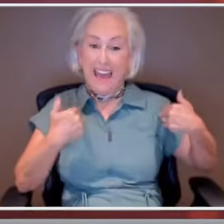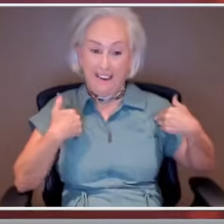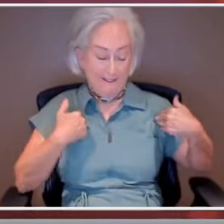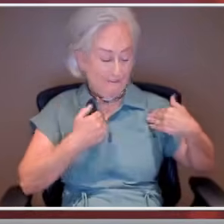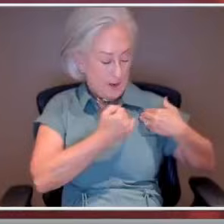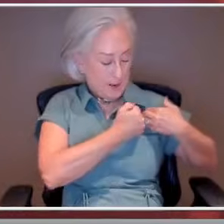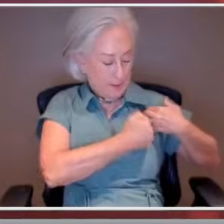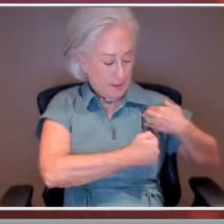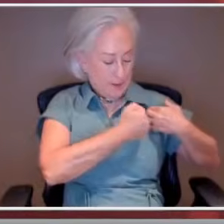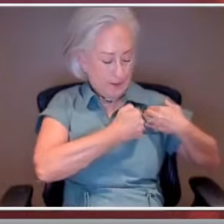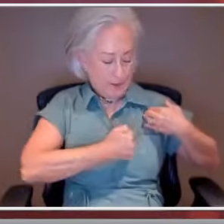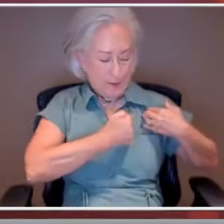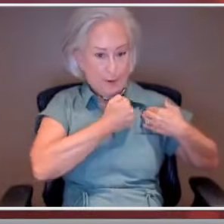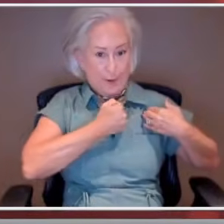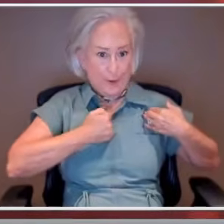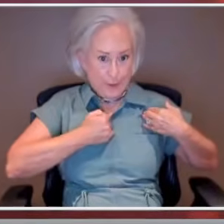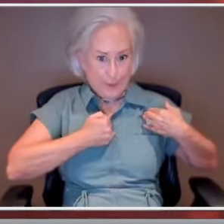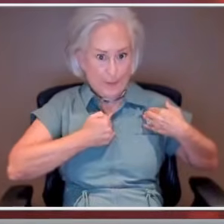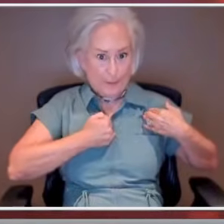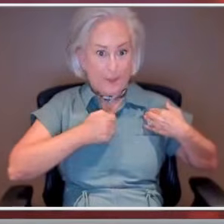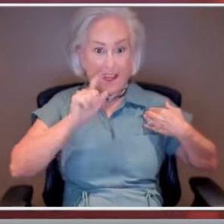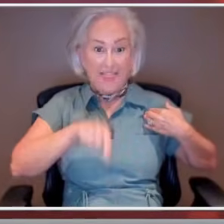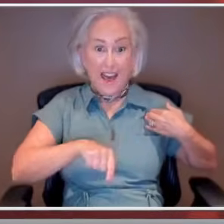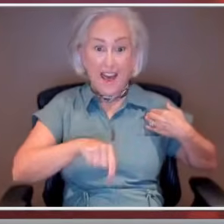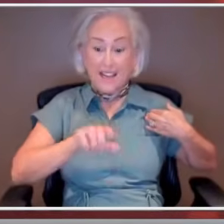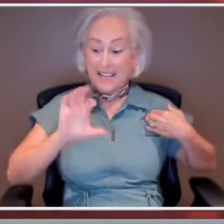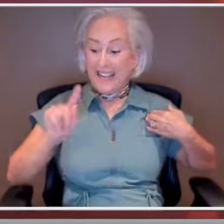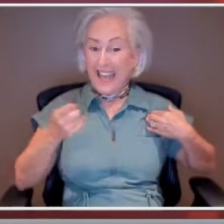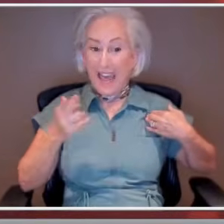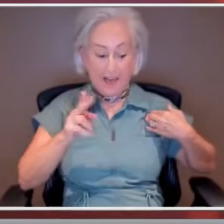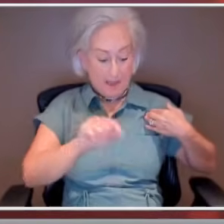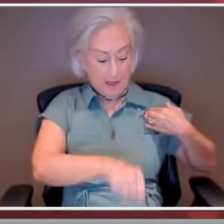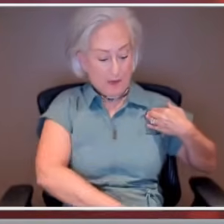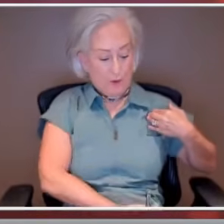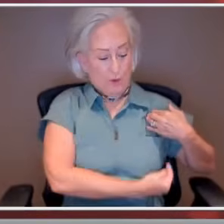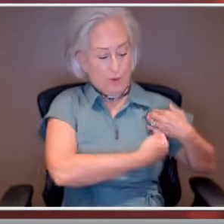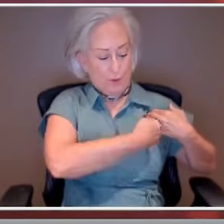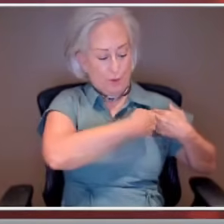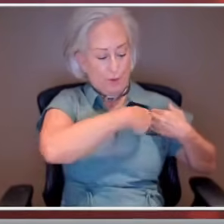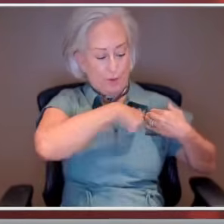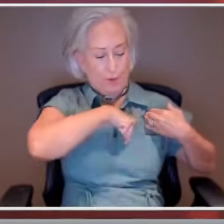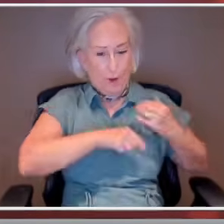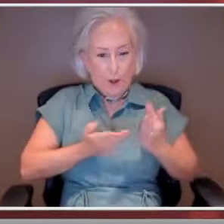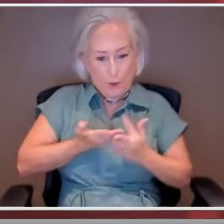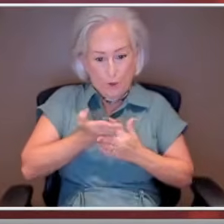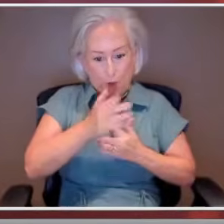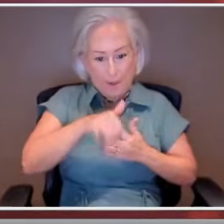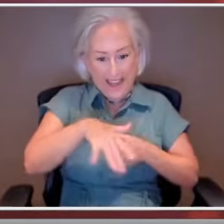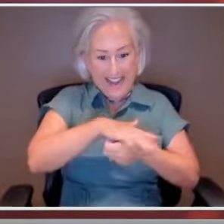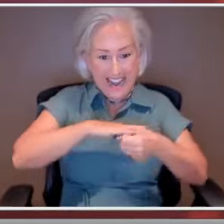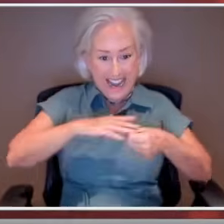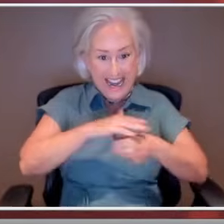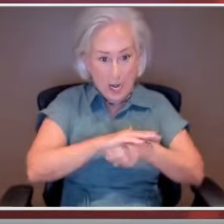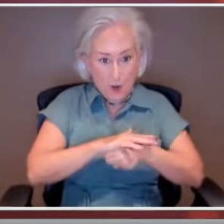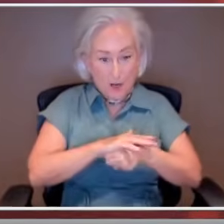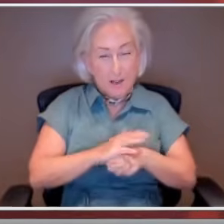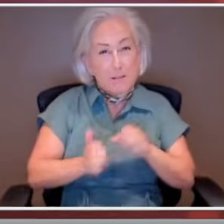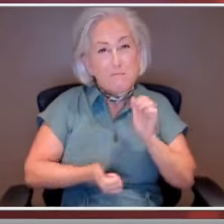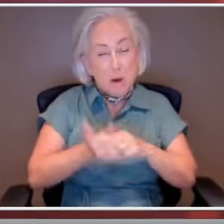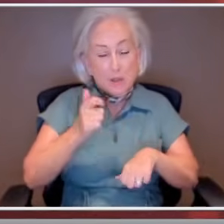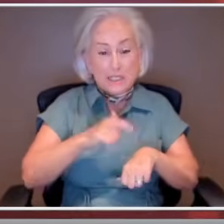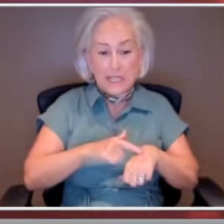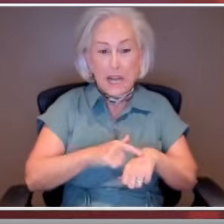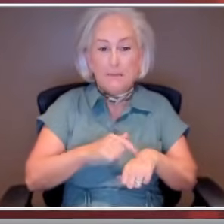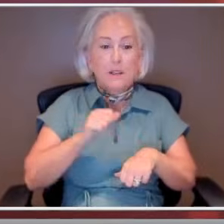But thankfully, most of the time, that's not a major issue. You know, we have to take extra care when we're delivering and removing equipment not to disturb the